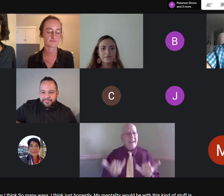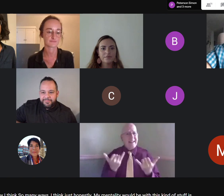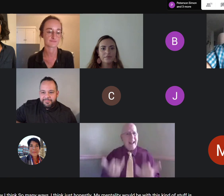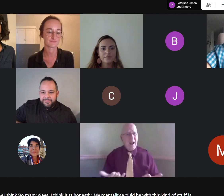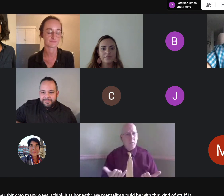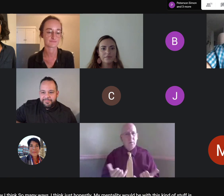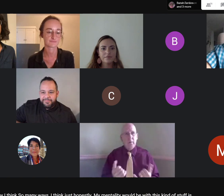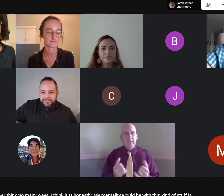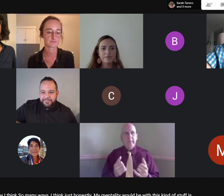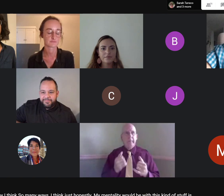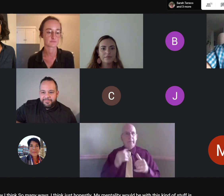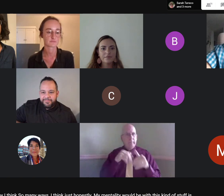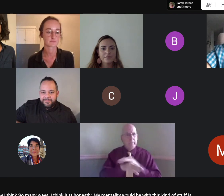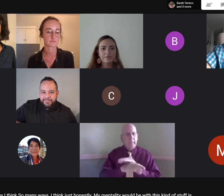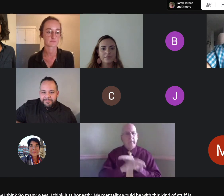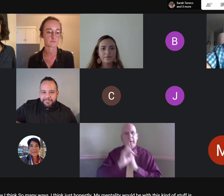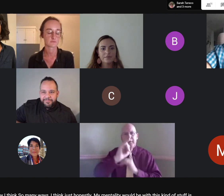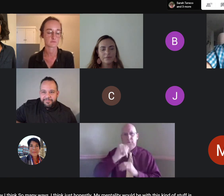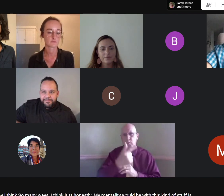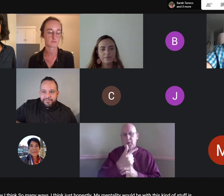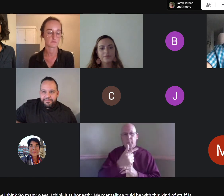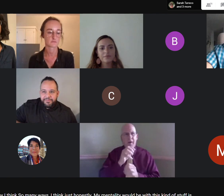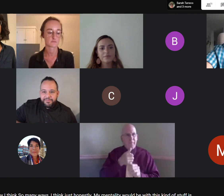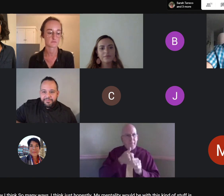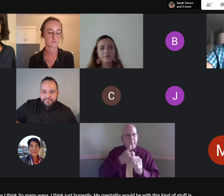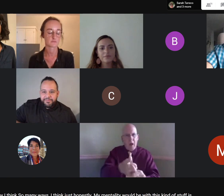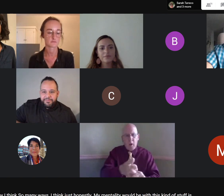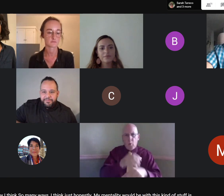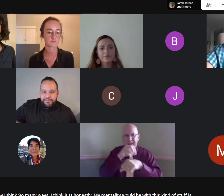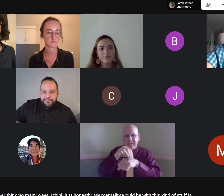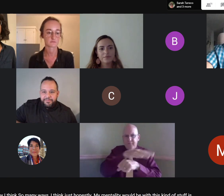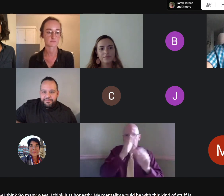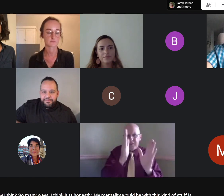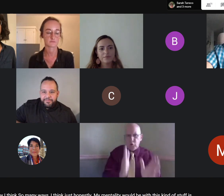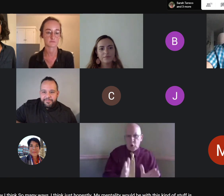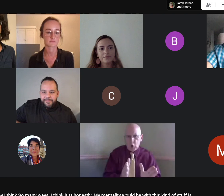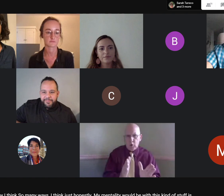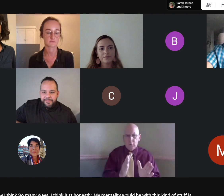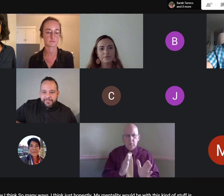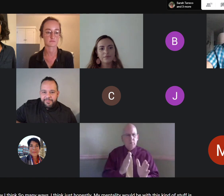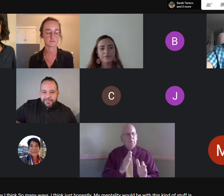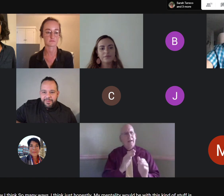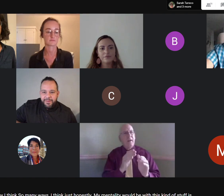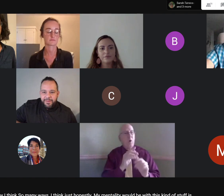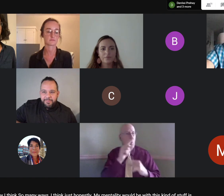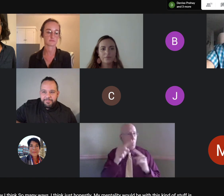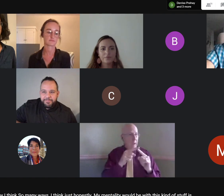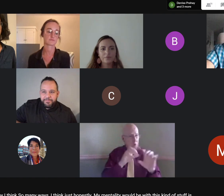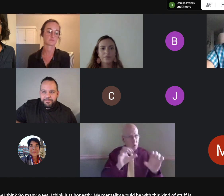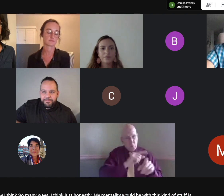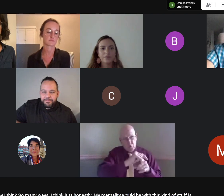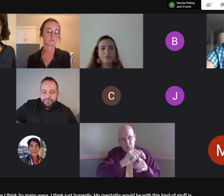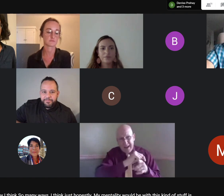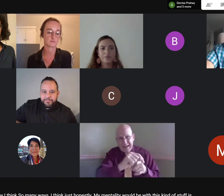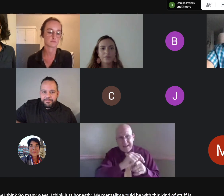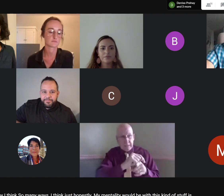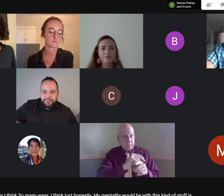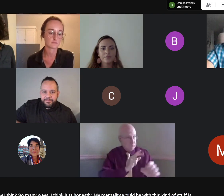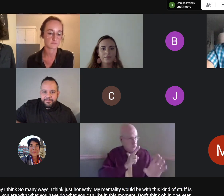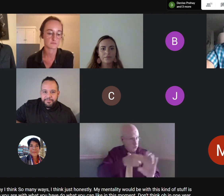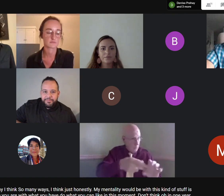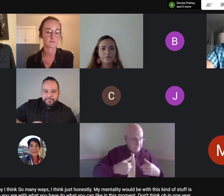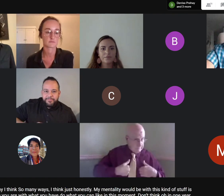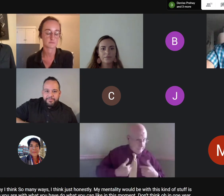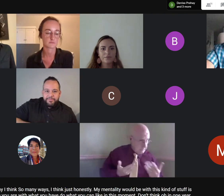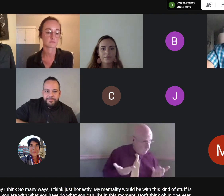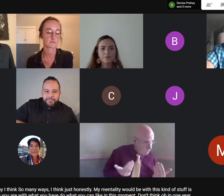Instagram, follow micro-influencers, figure out if they're doing trainings, find out if they do speaker